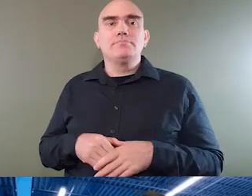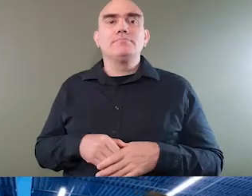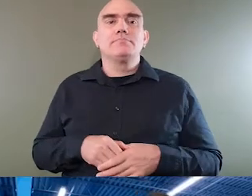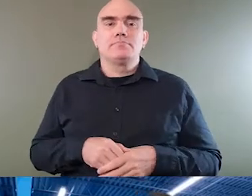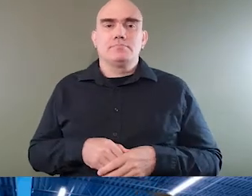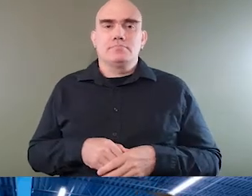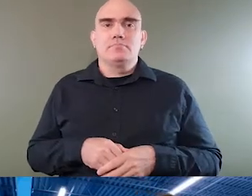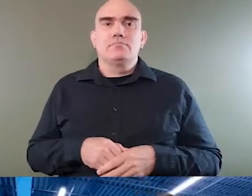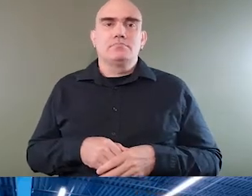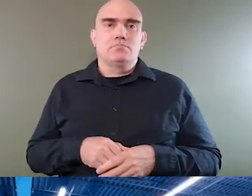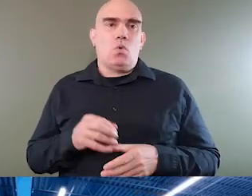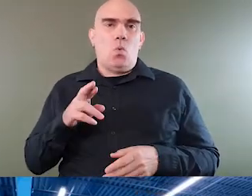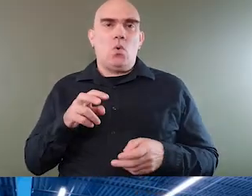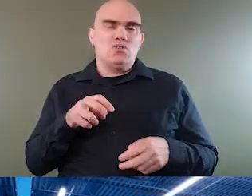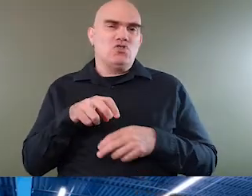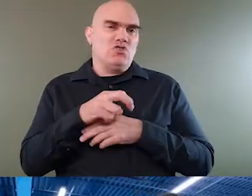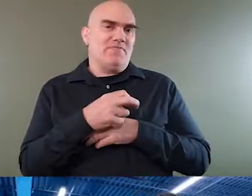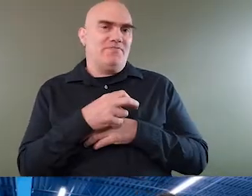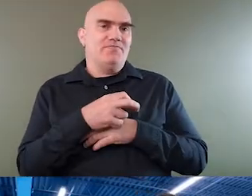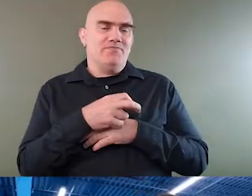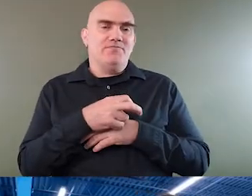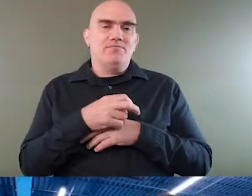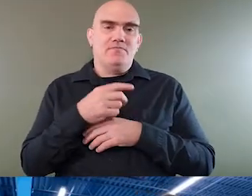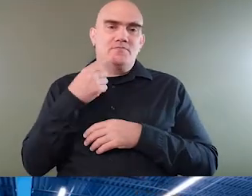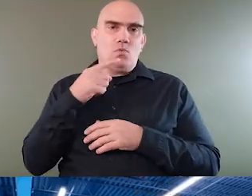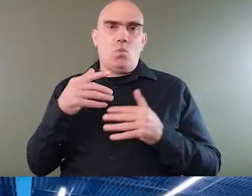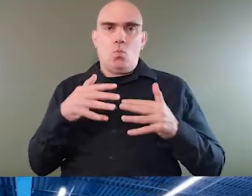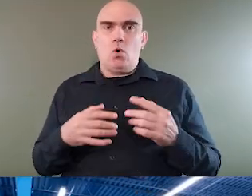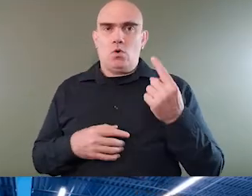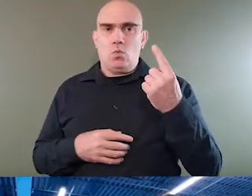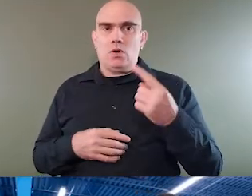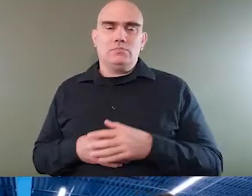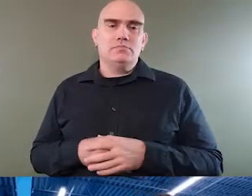or one shift to the side for warrior one.